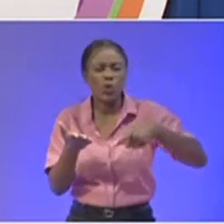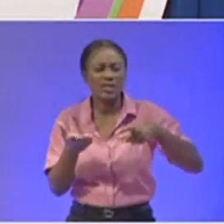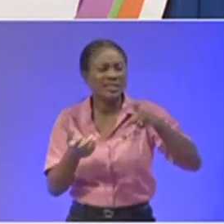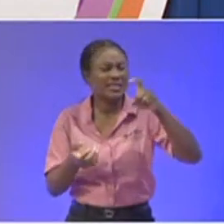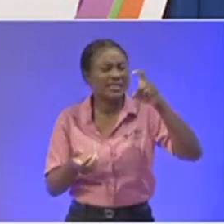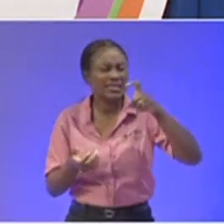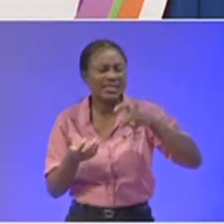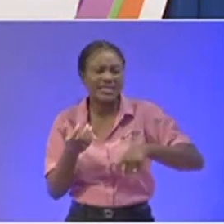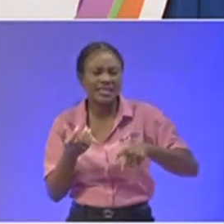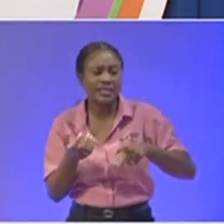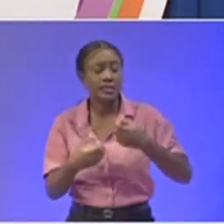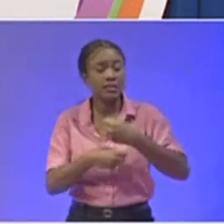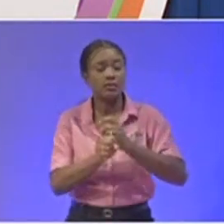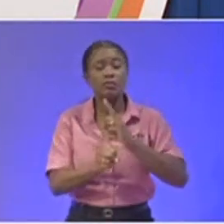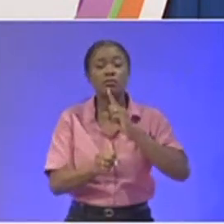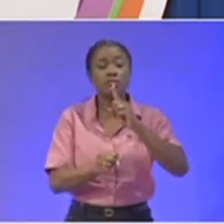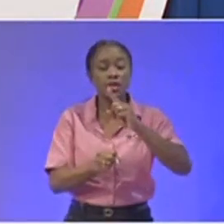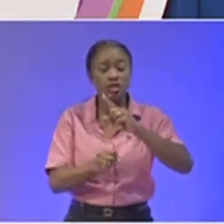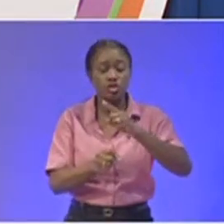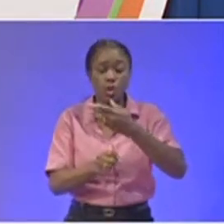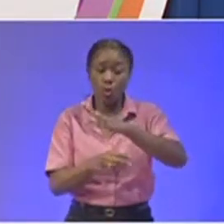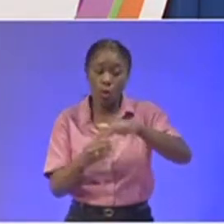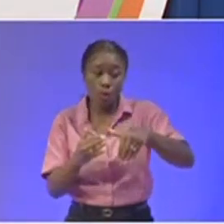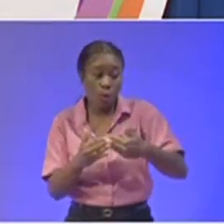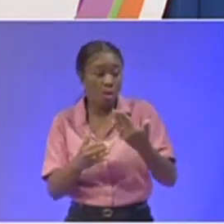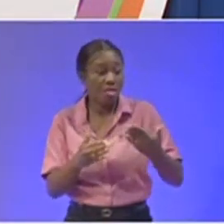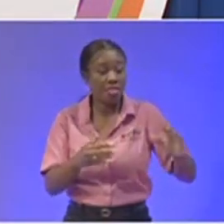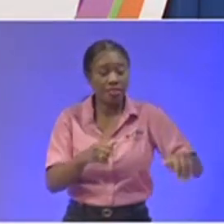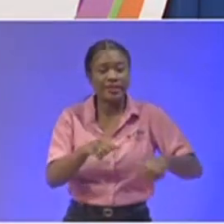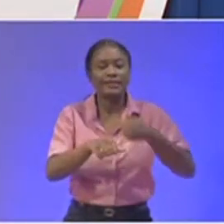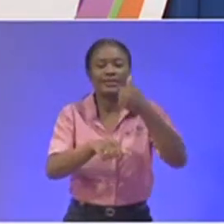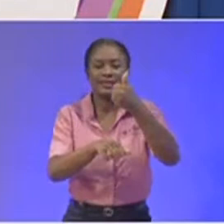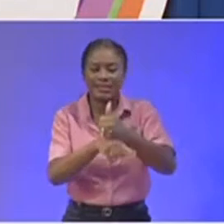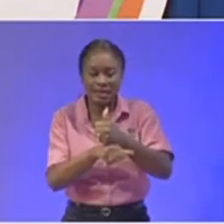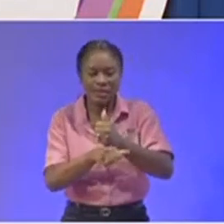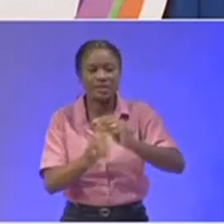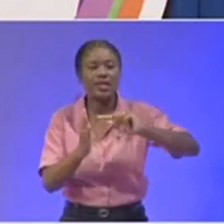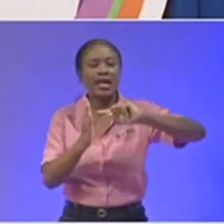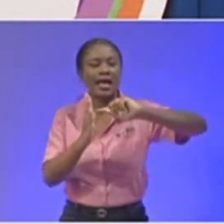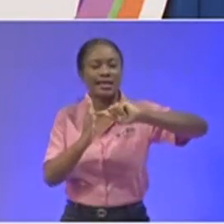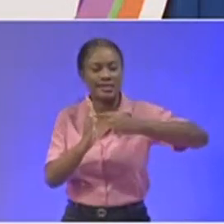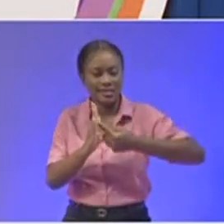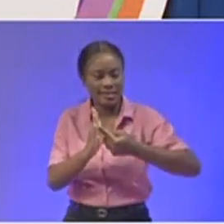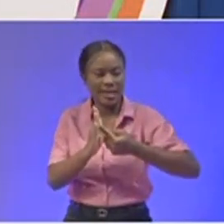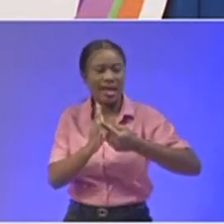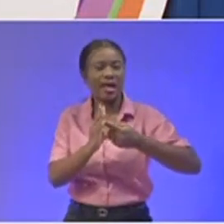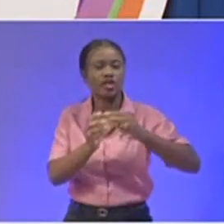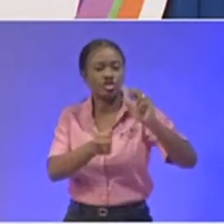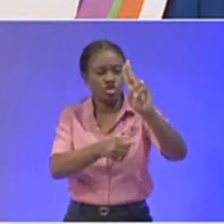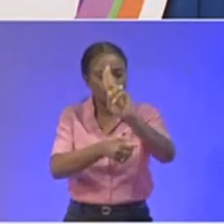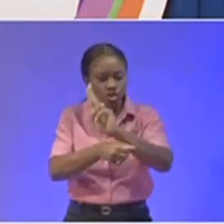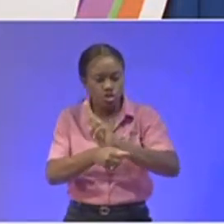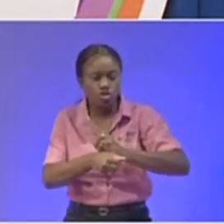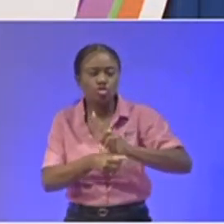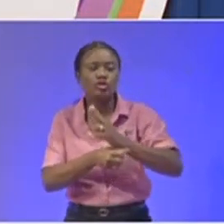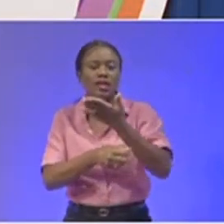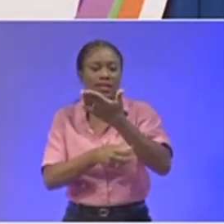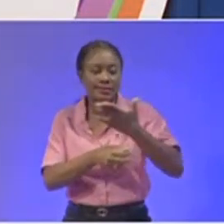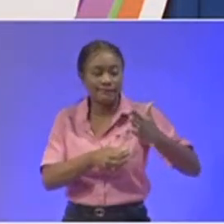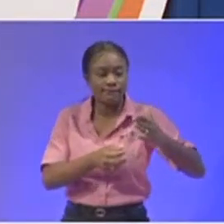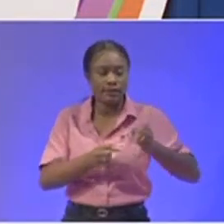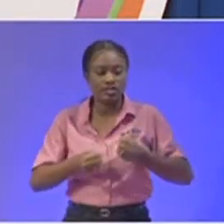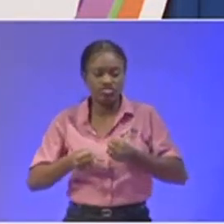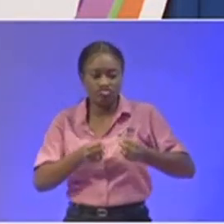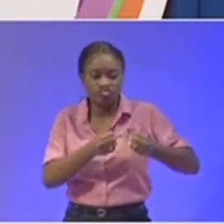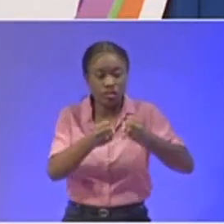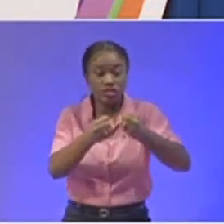that, okay, well, these things are established and we start to use them? Because like you said,